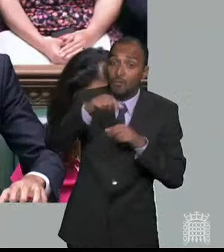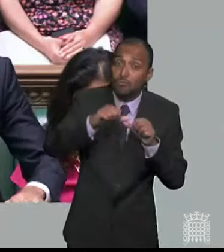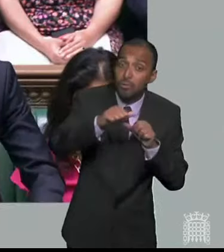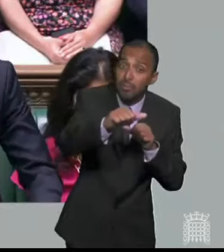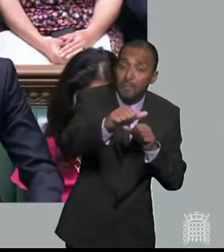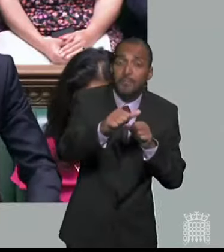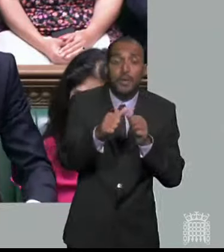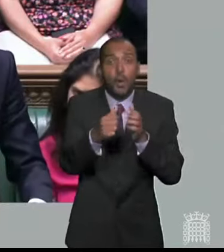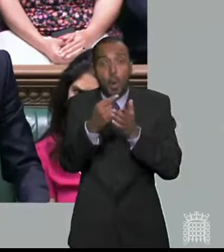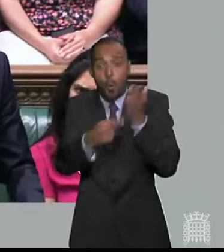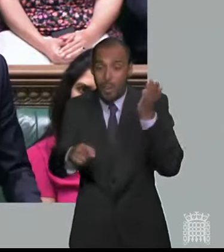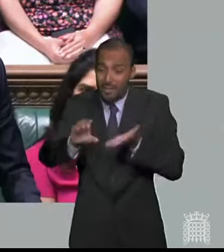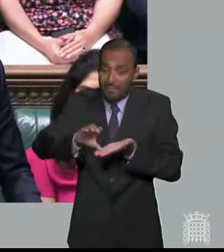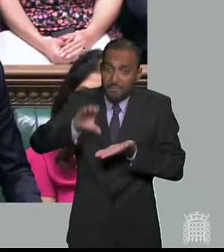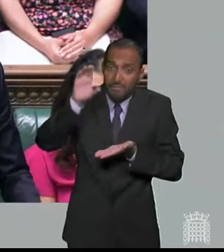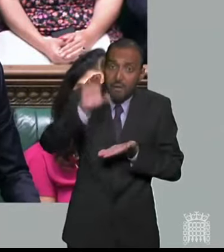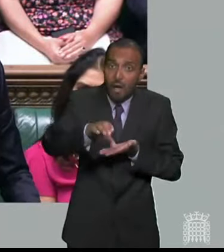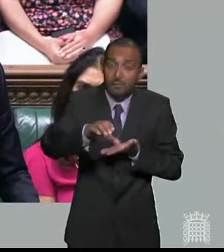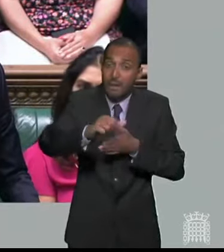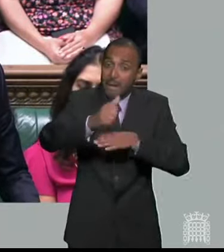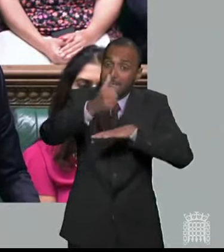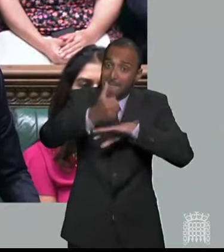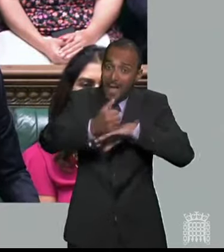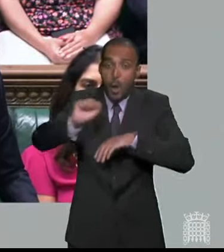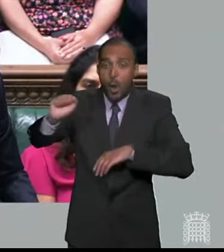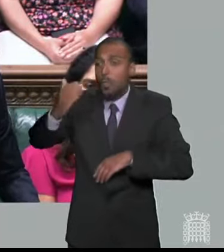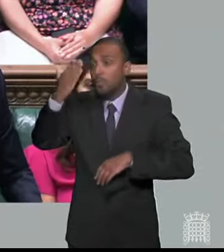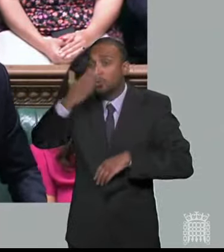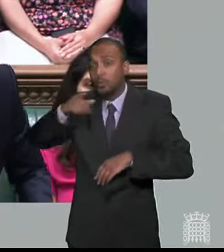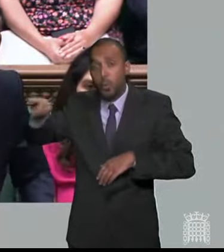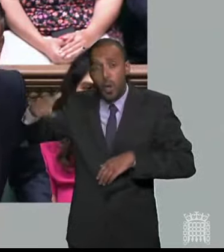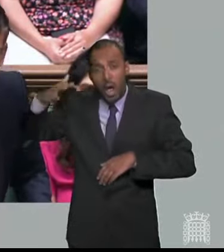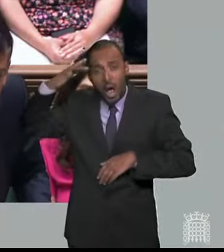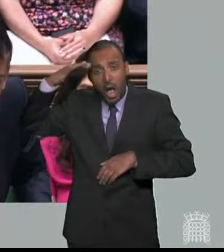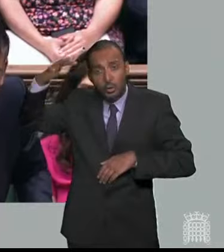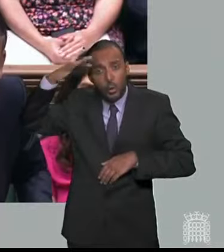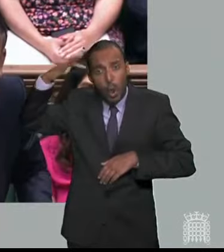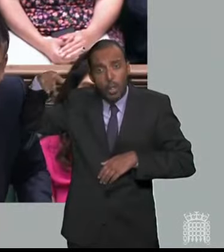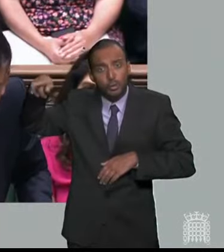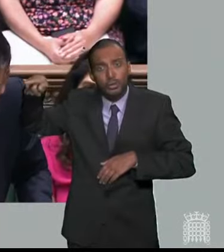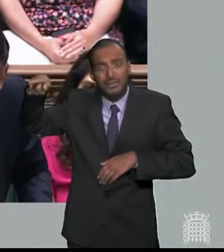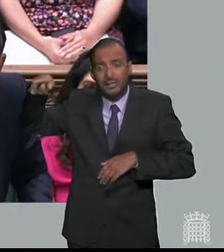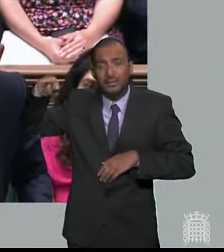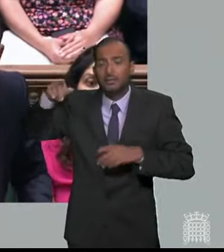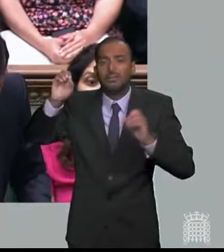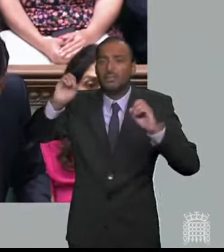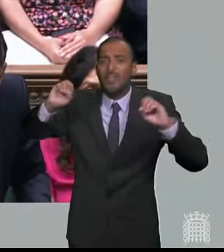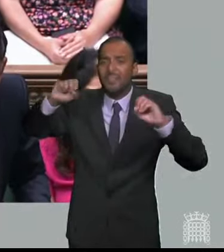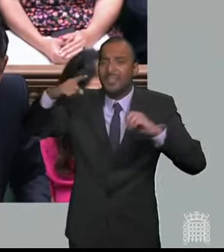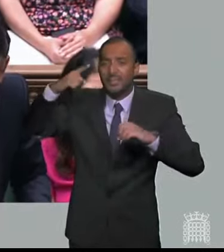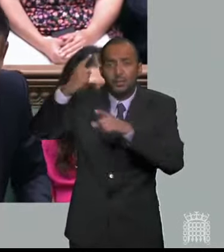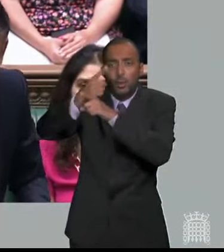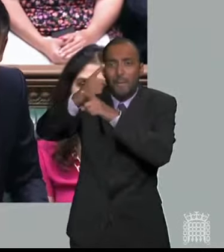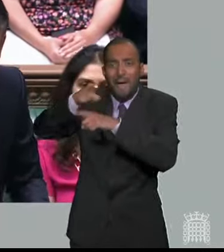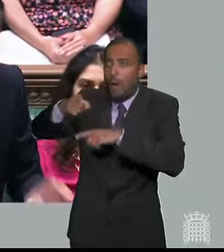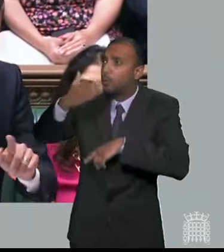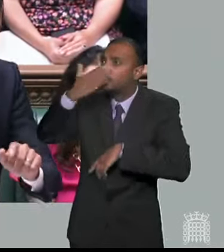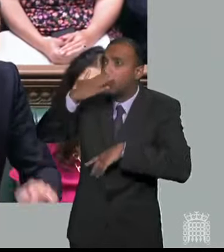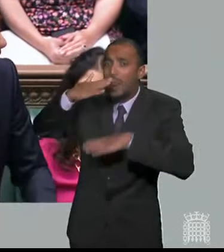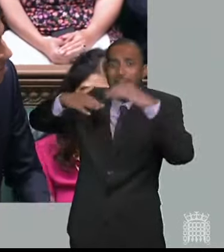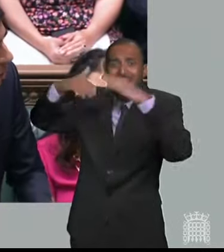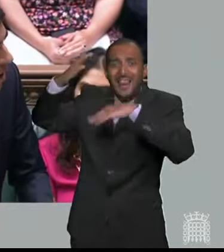of ideology, with no regard whatsoever to the physical condition of schools, Mr.